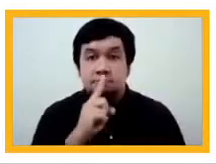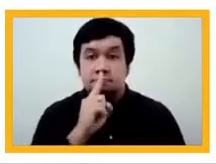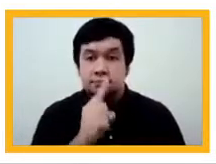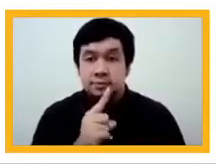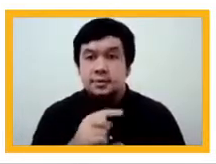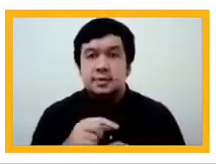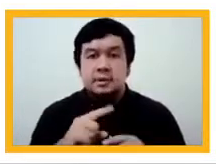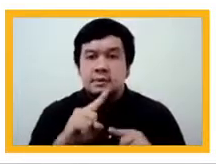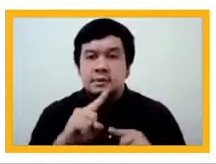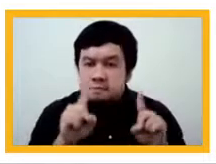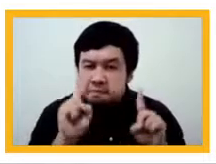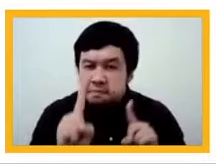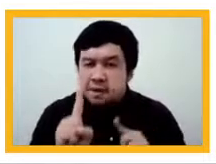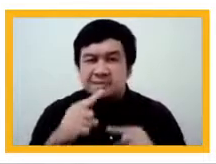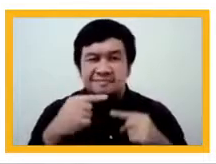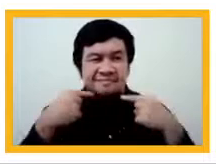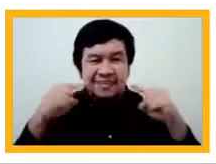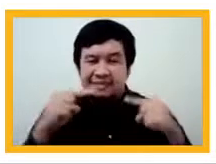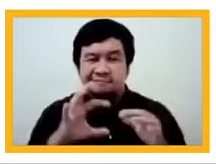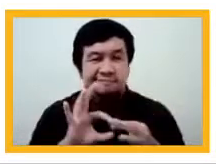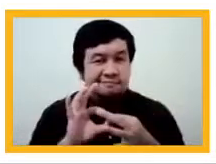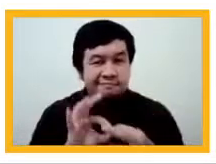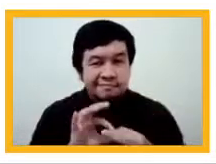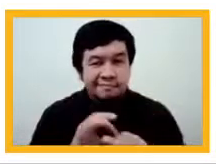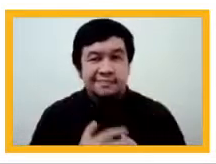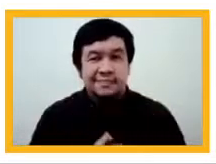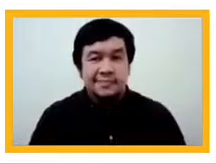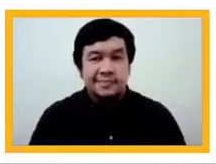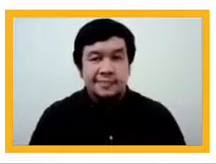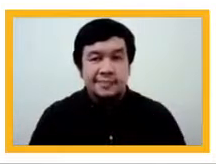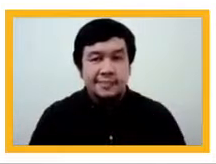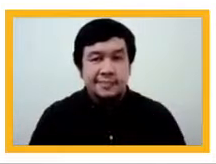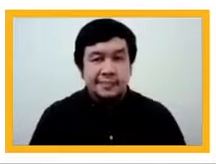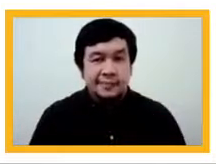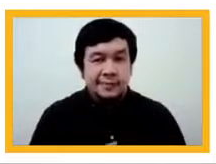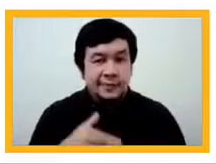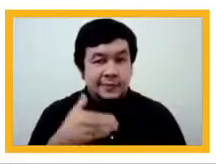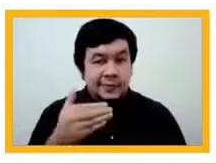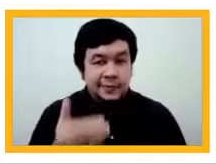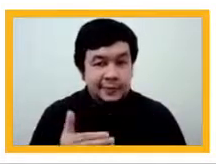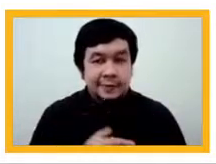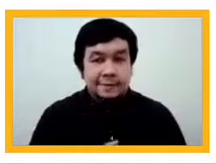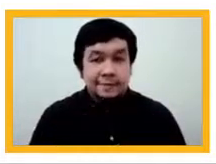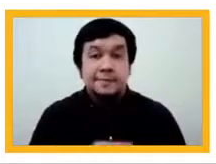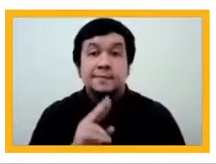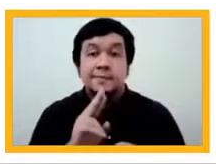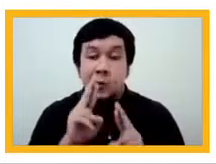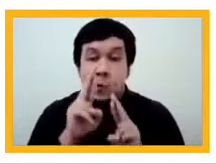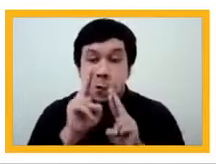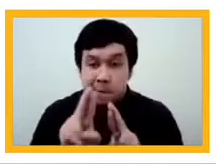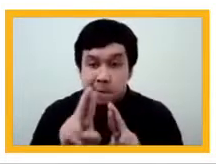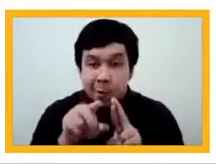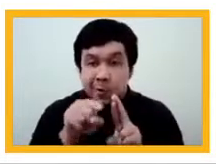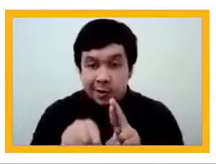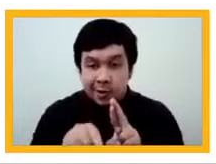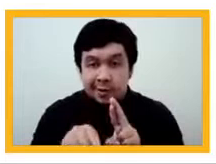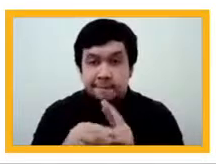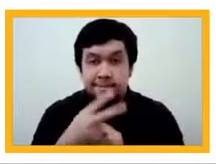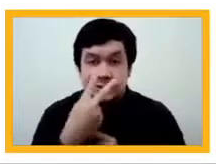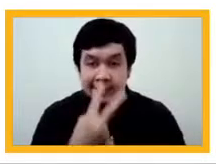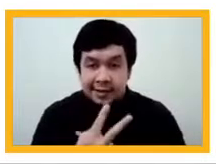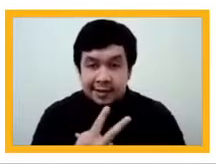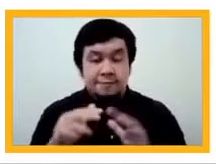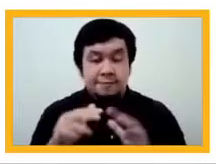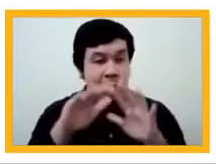Well, if you think McKinsey report is not authoritative enough, let's look at World Bank literature review